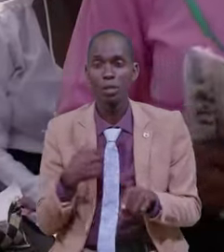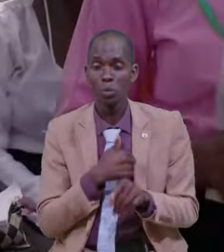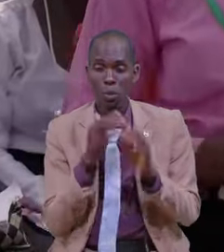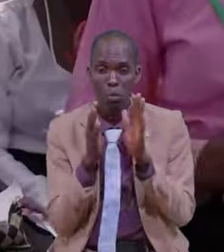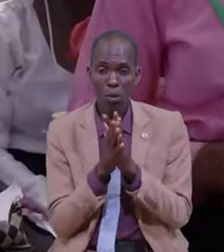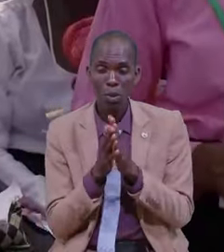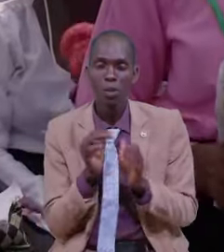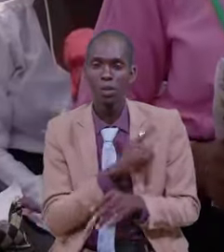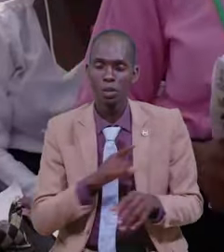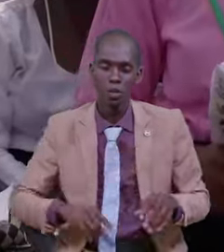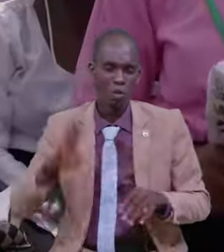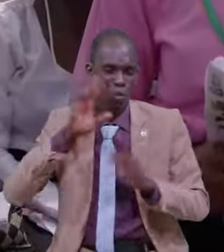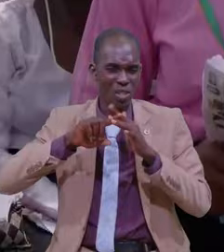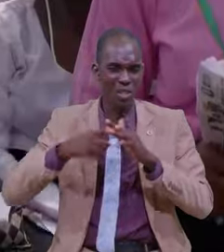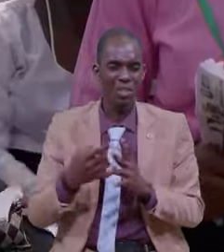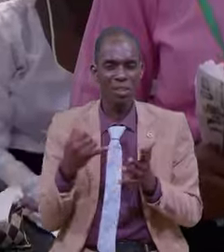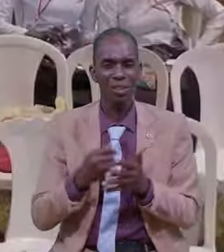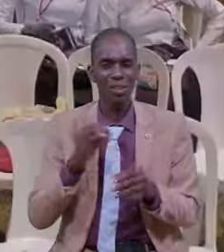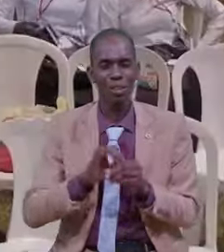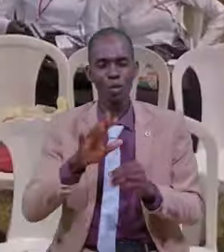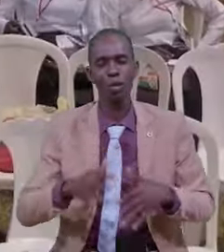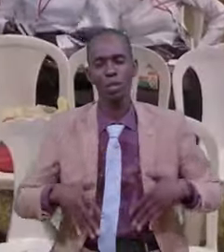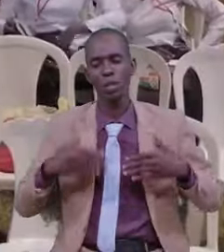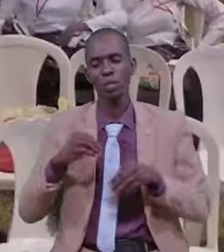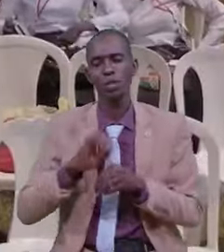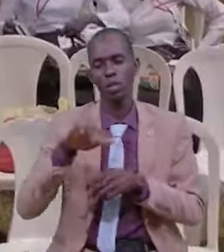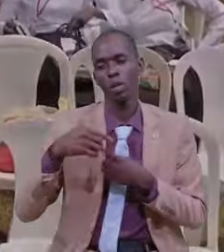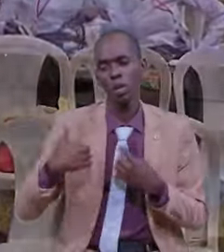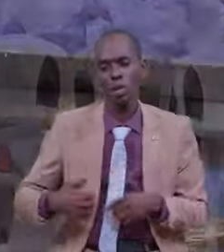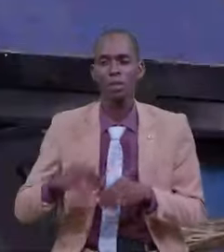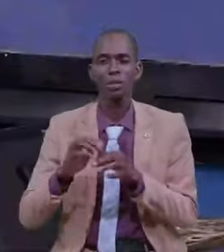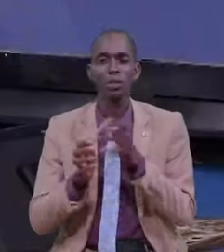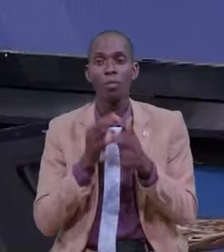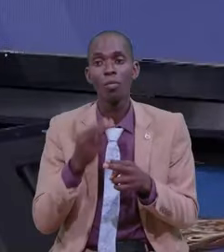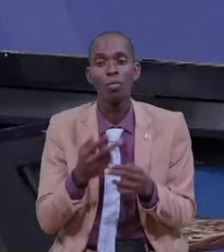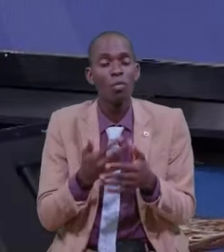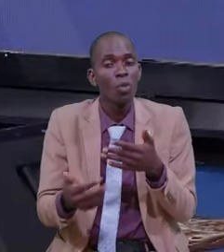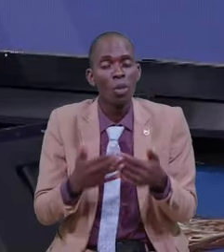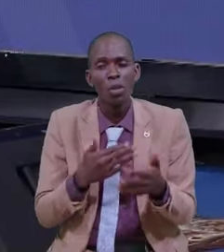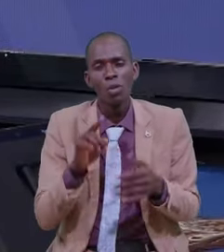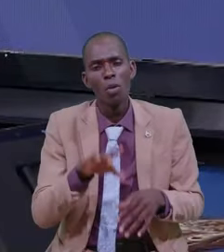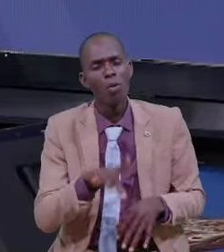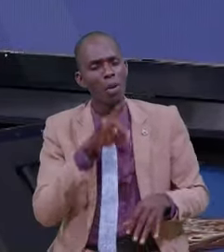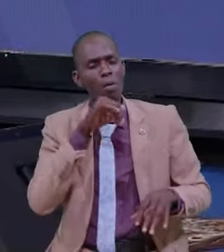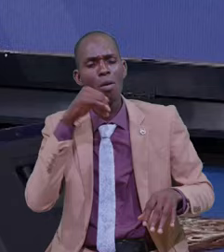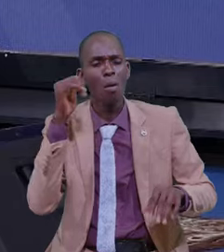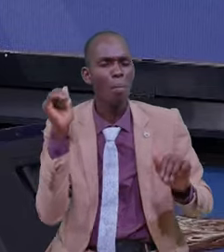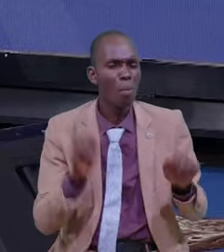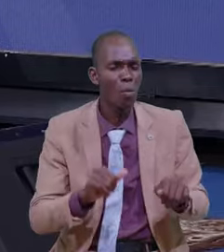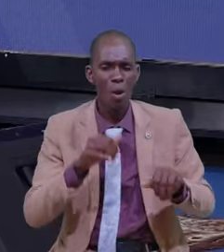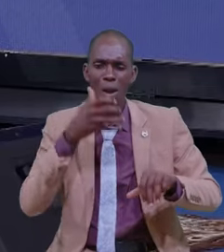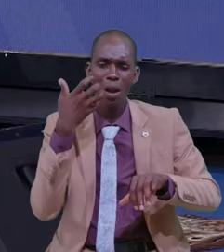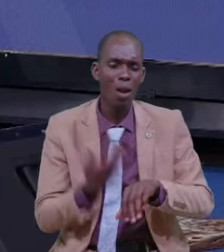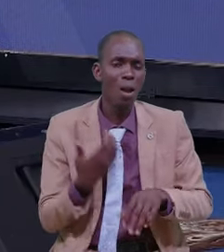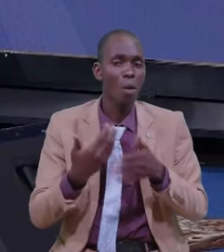effect it in your heart, in your life, in Jesus' name. Whatever you found difficult, impossible before, they're